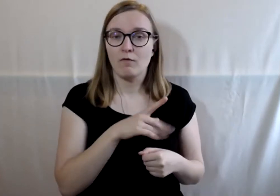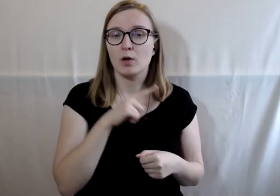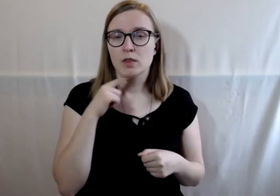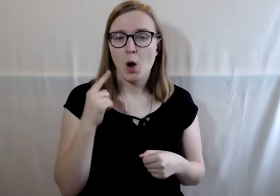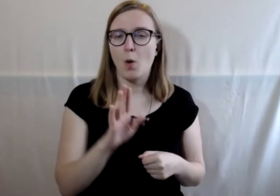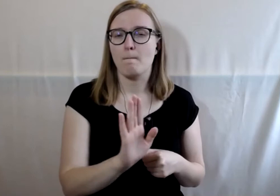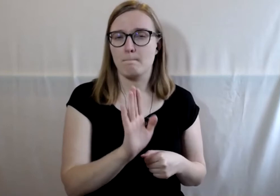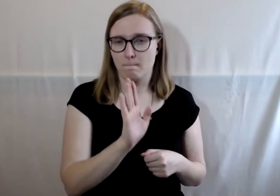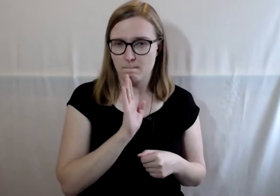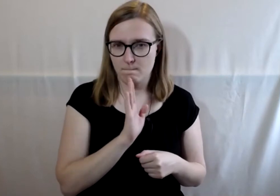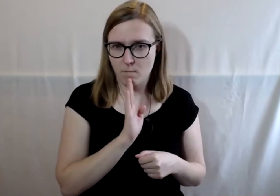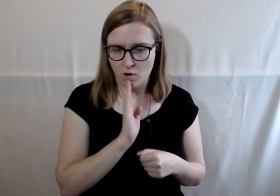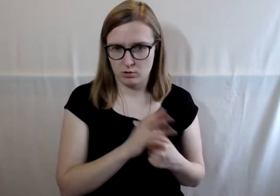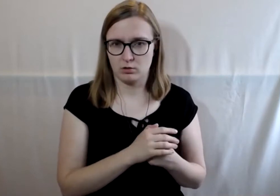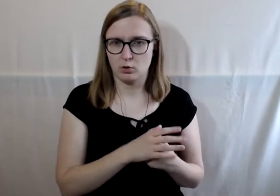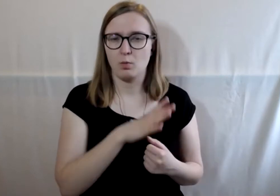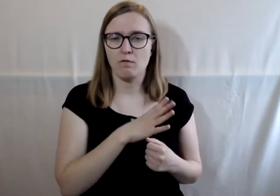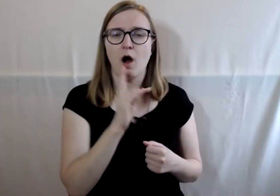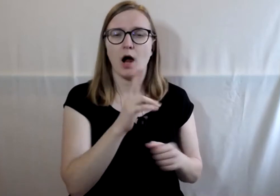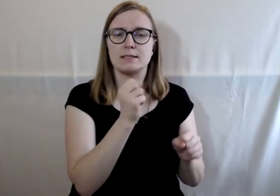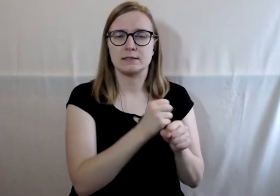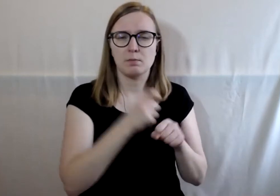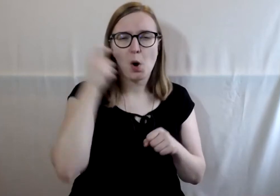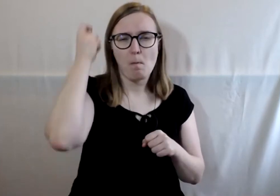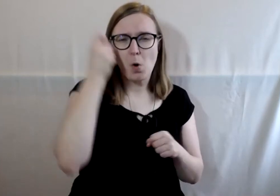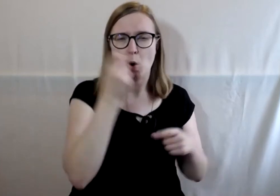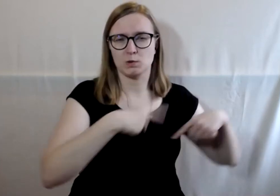were working in the atomic science, our